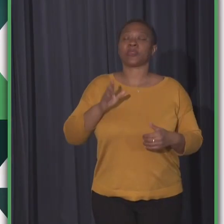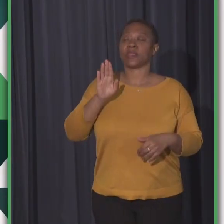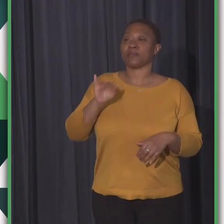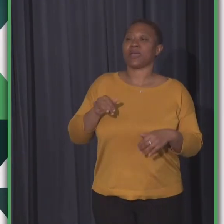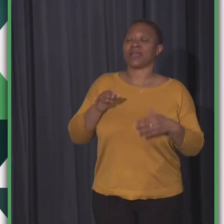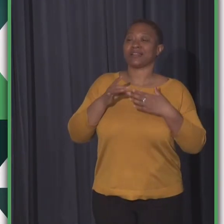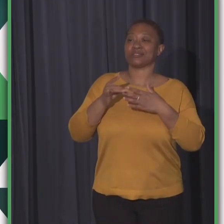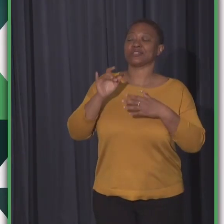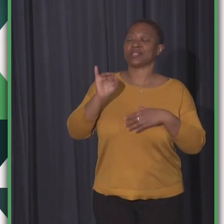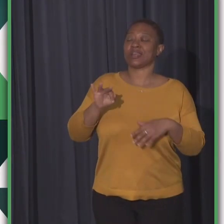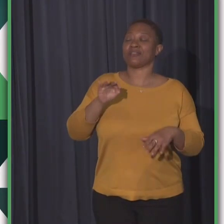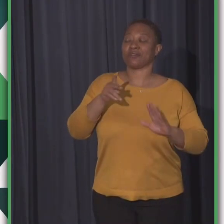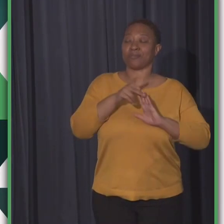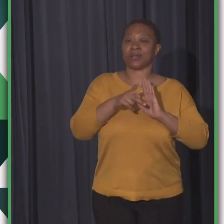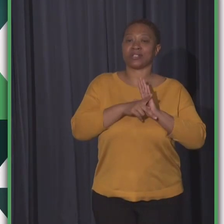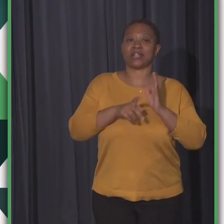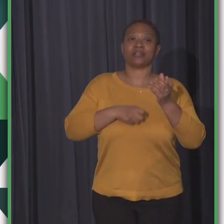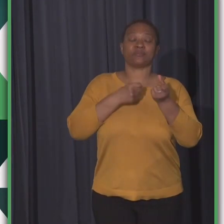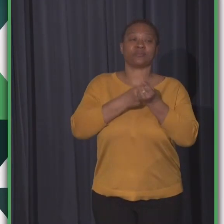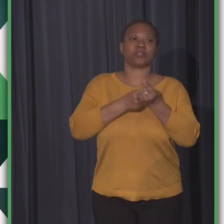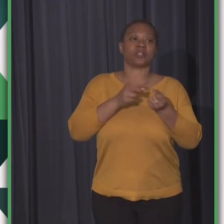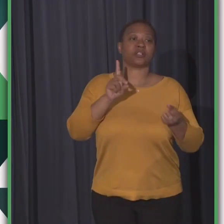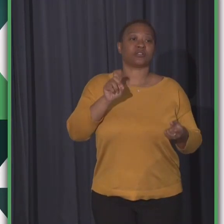and supported by Commissioner Walsh,